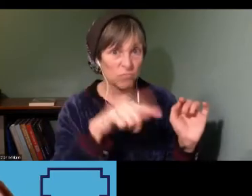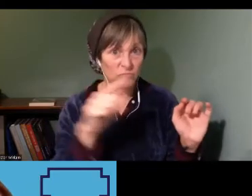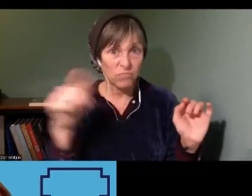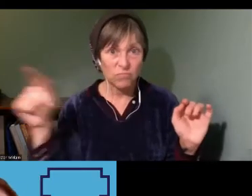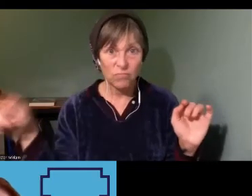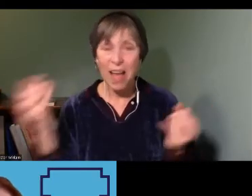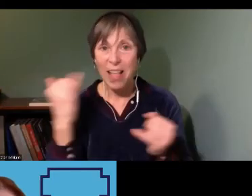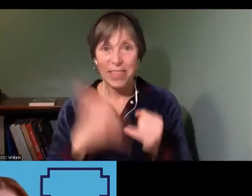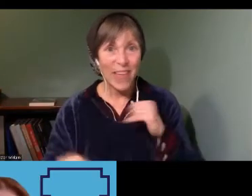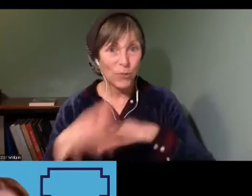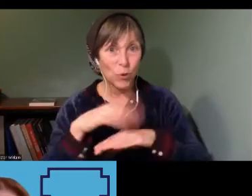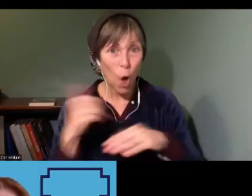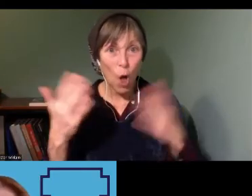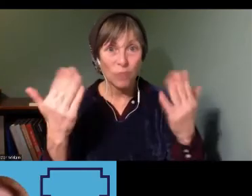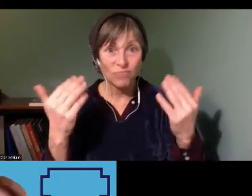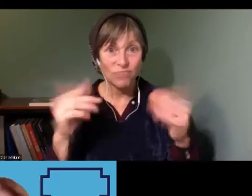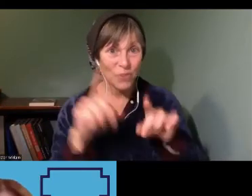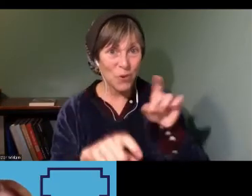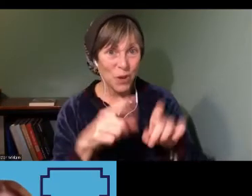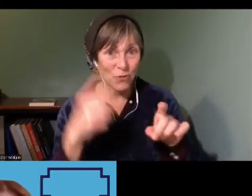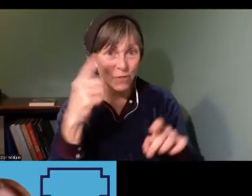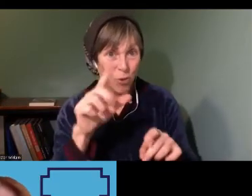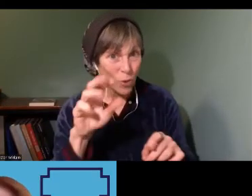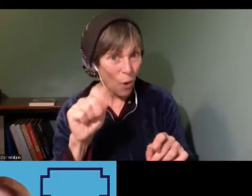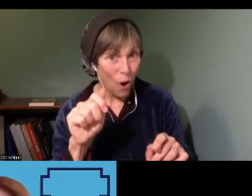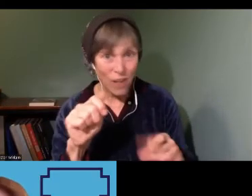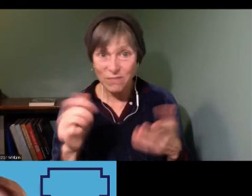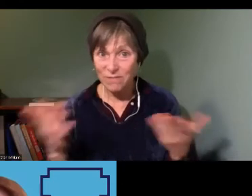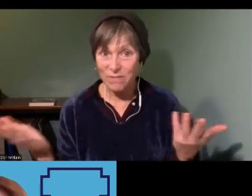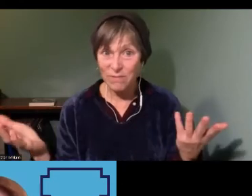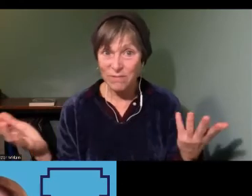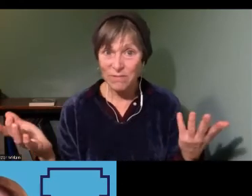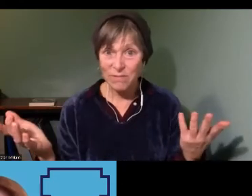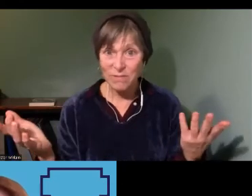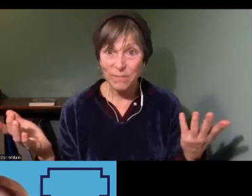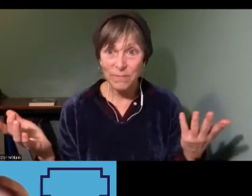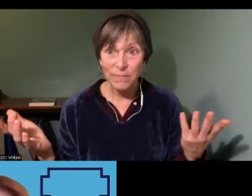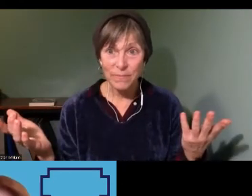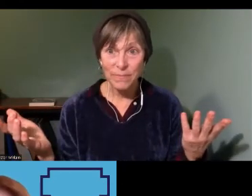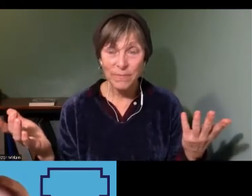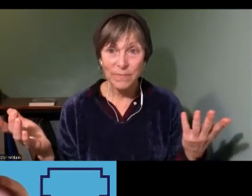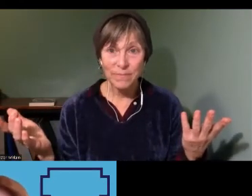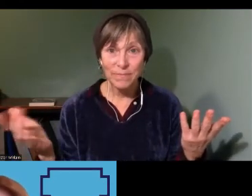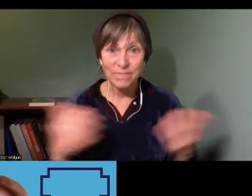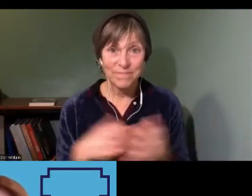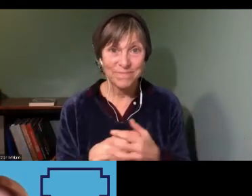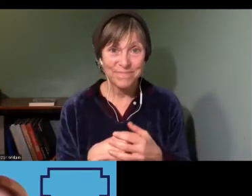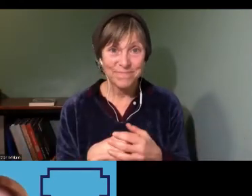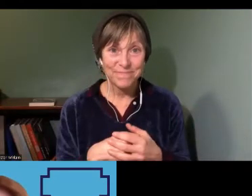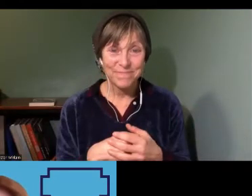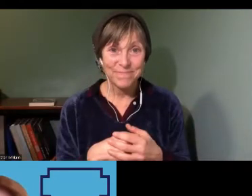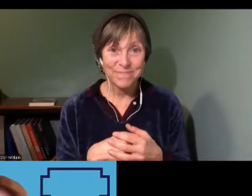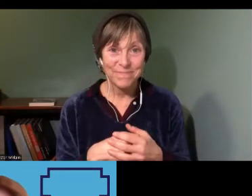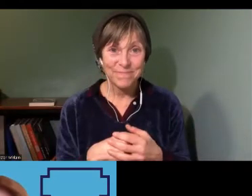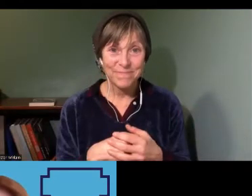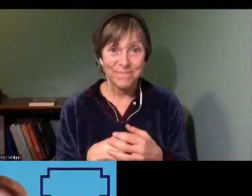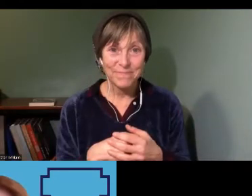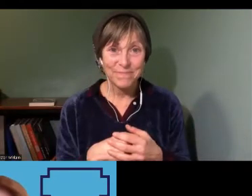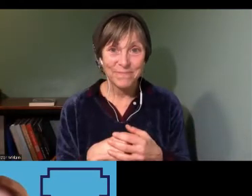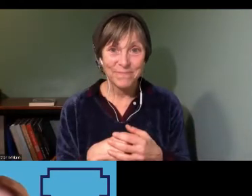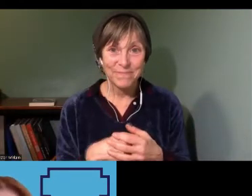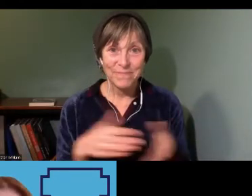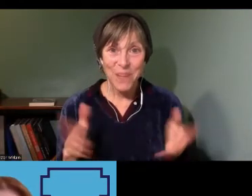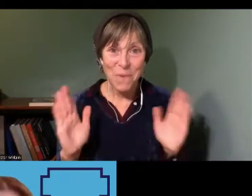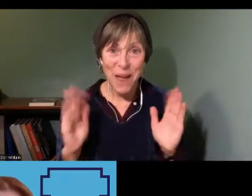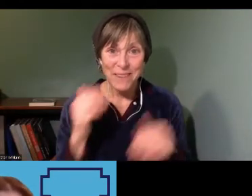call for any questions for laura while she's here all